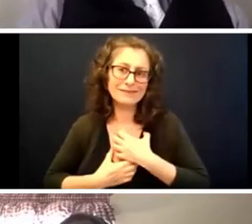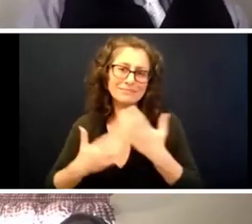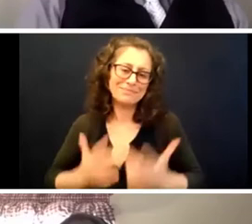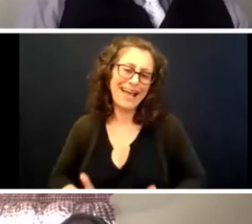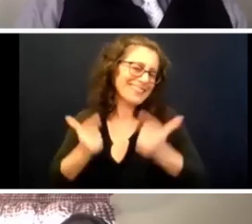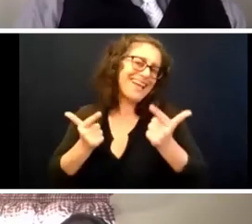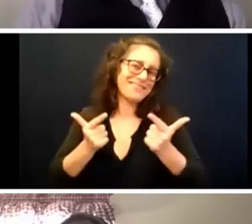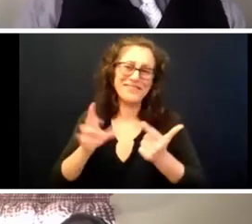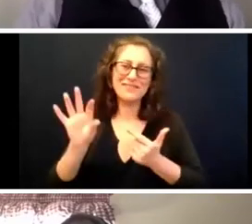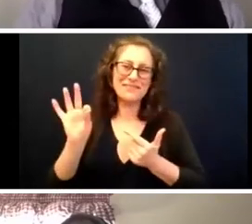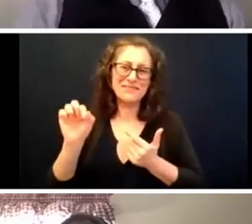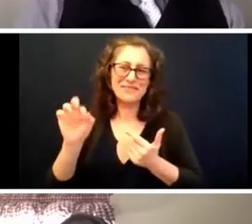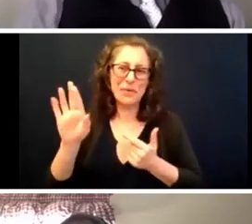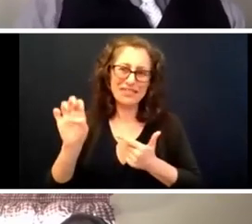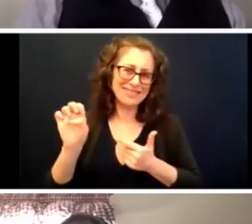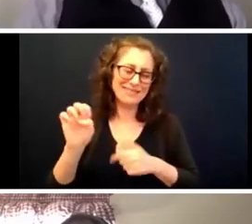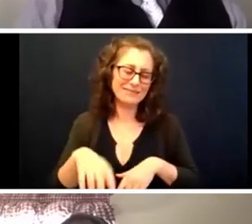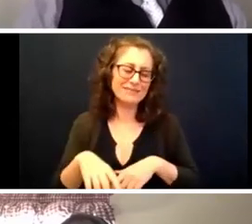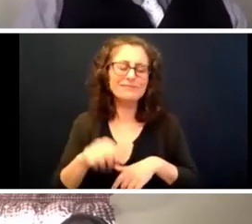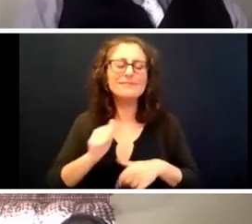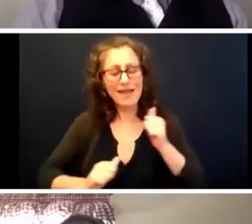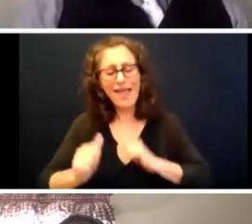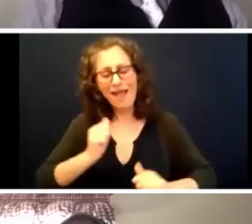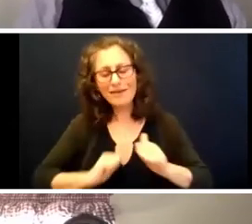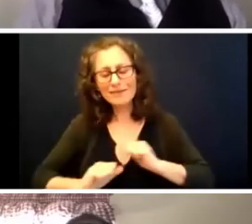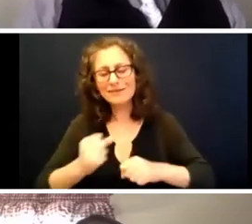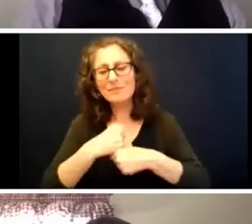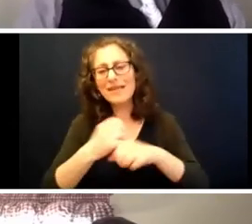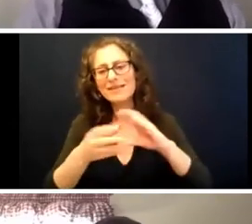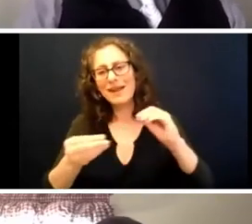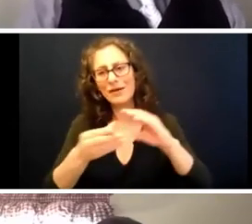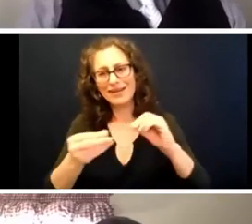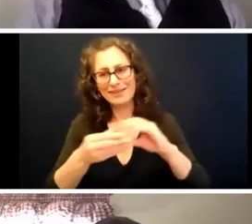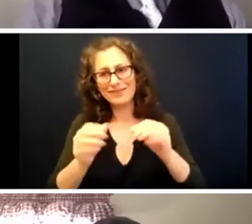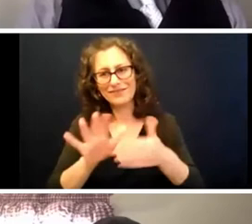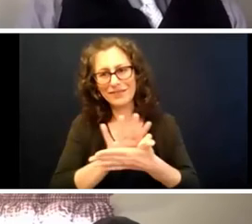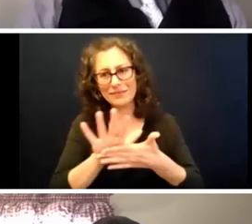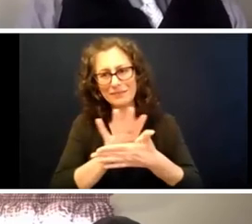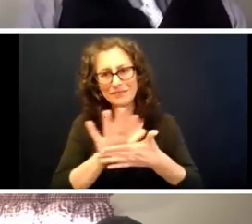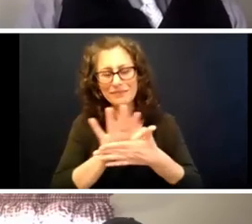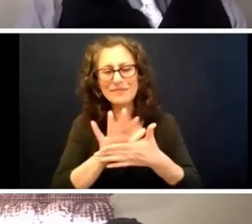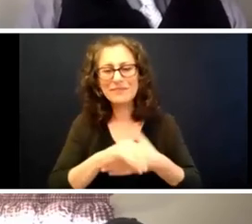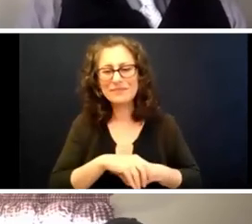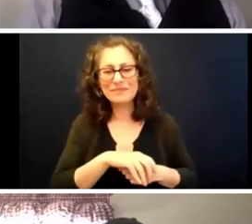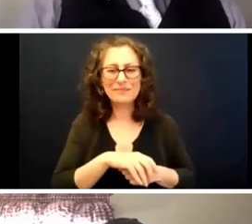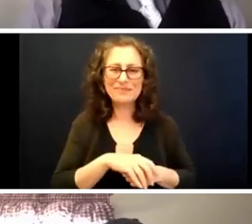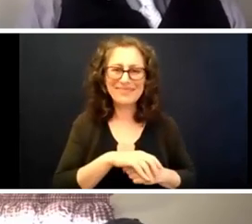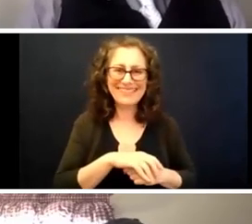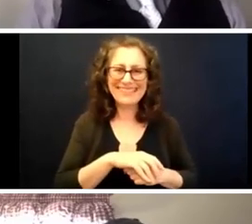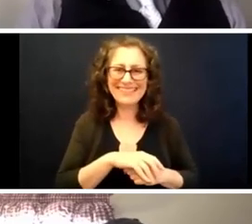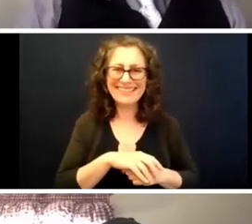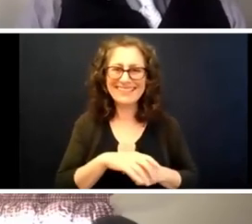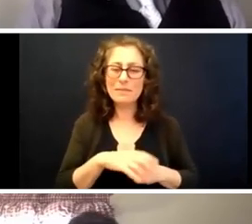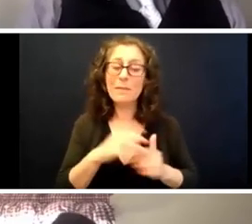my life force is acting and making narrative films. But you know, as things